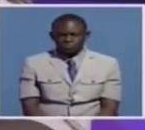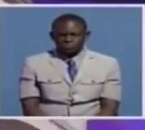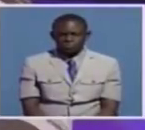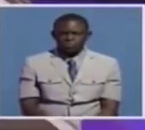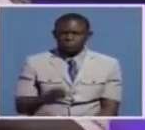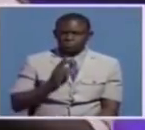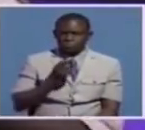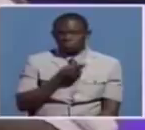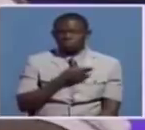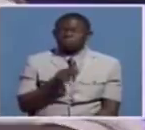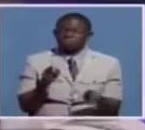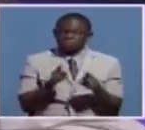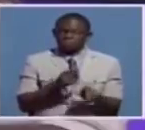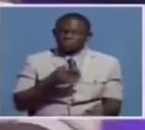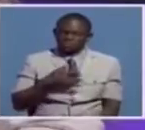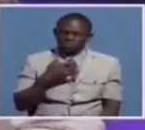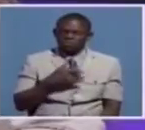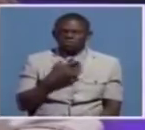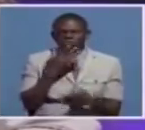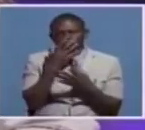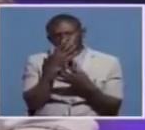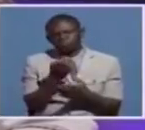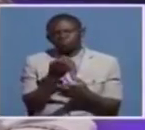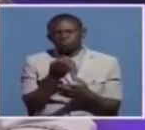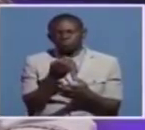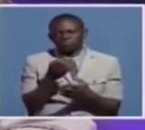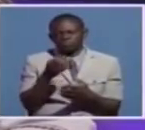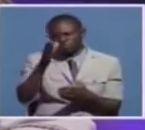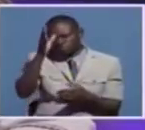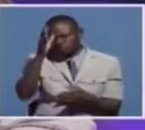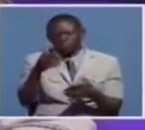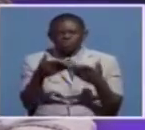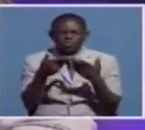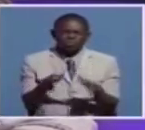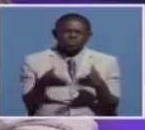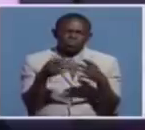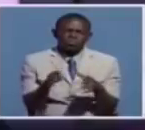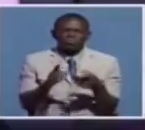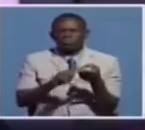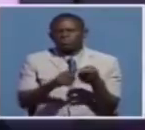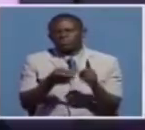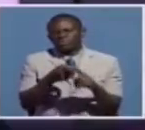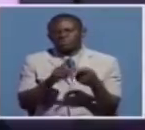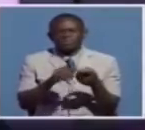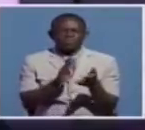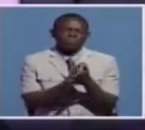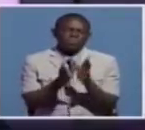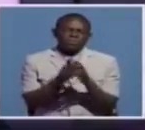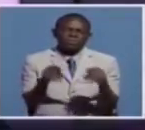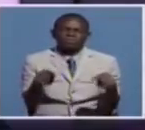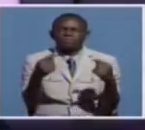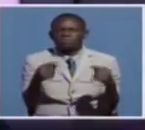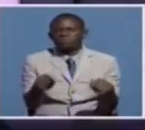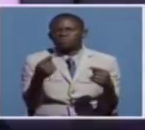the sadness that was coming out. And I think the atmosphere or the flavors. The atmosphere. And I remember seeing